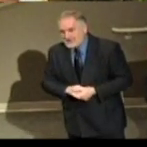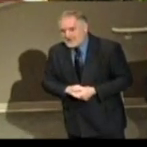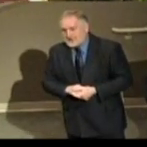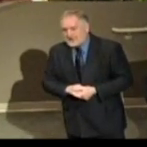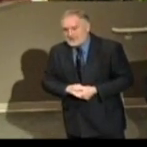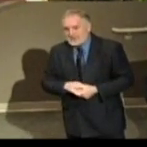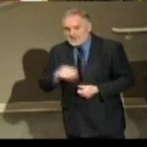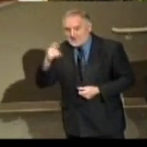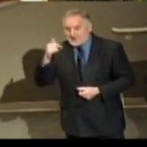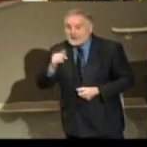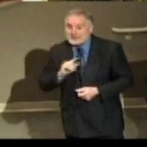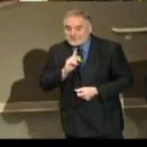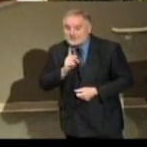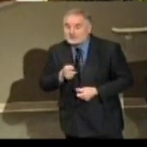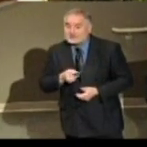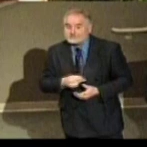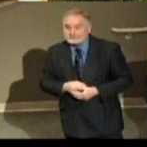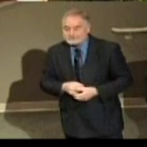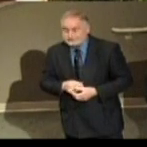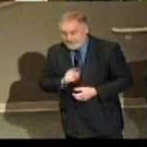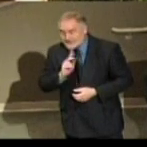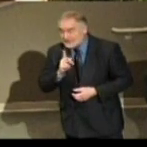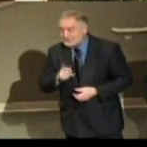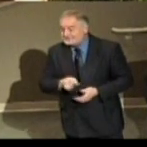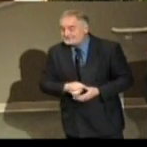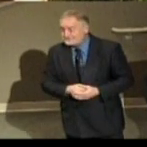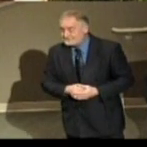And I thought, boy, that's true. That's true.